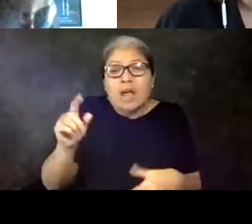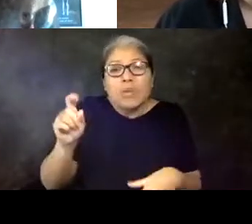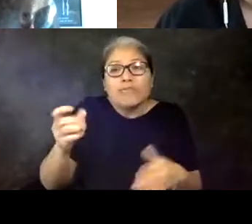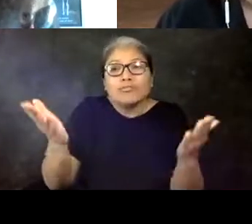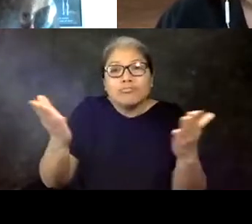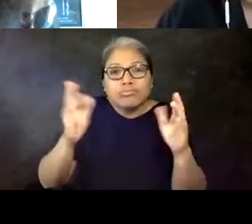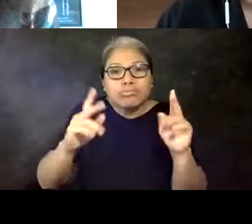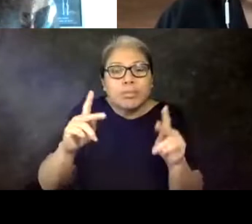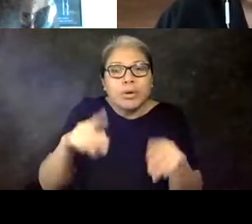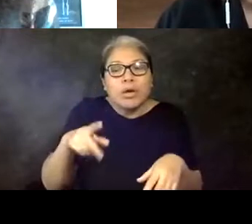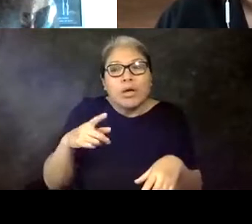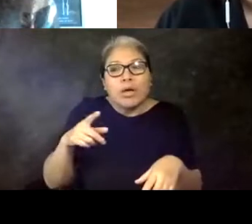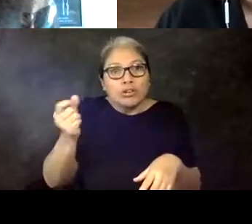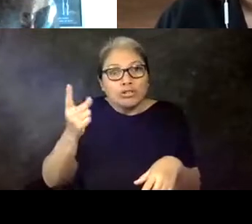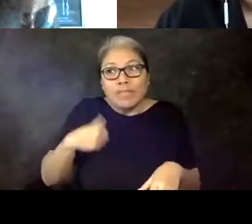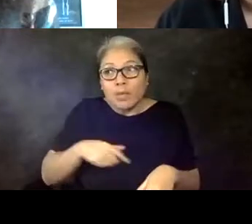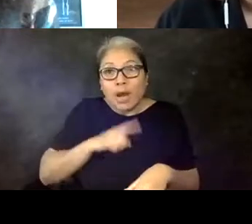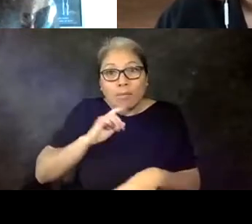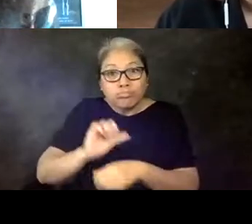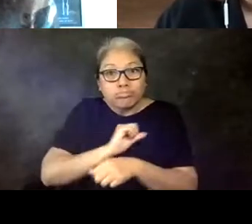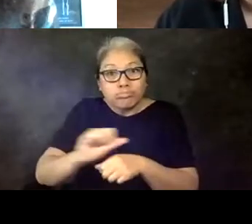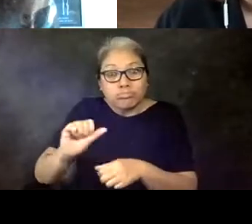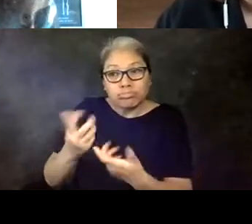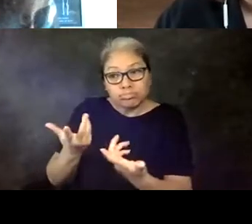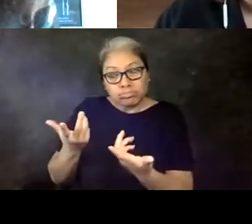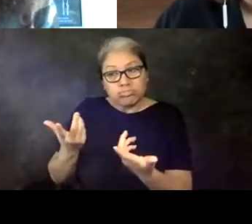think. But the fact is,